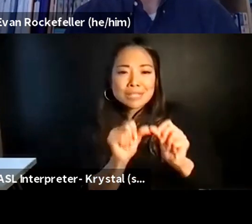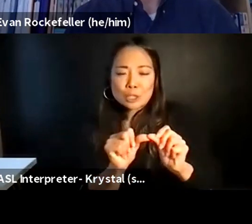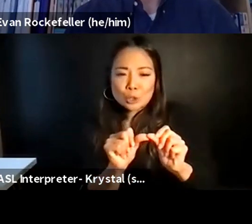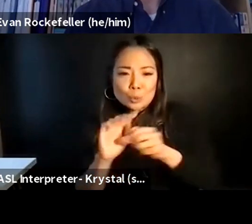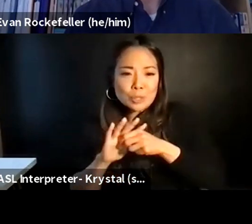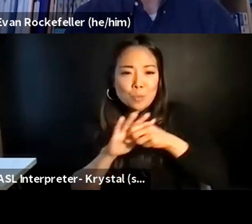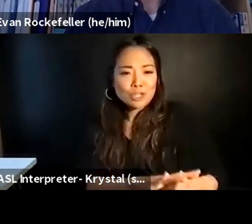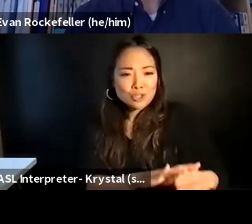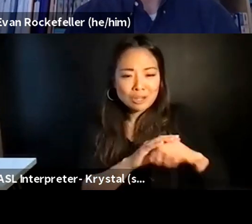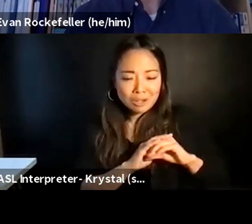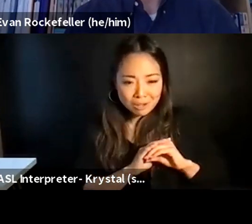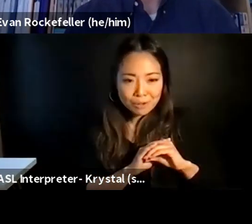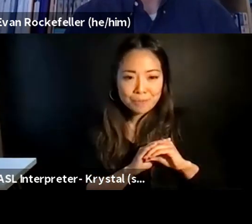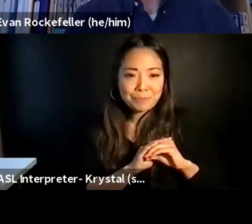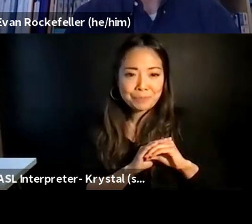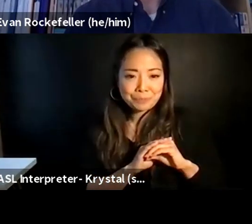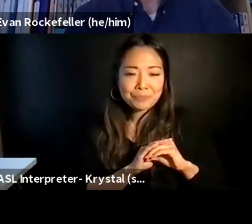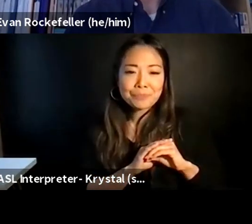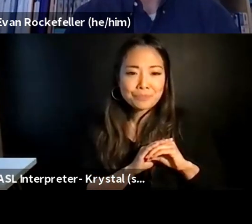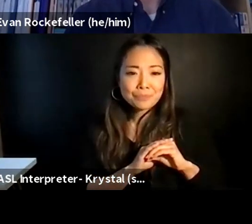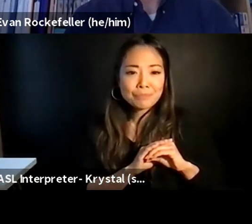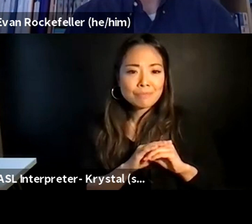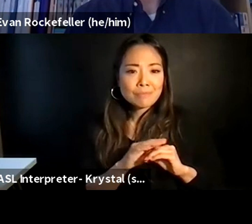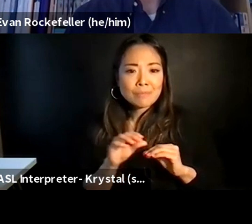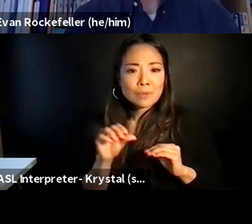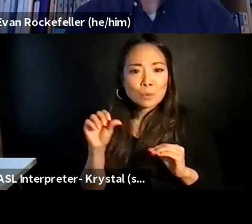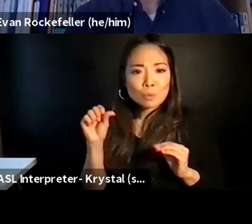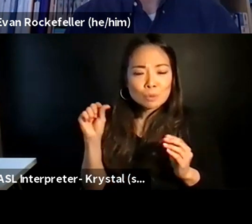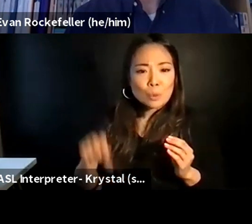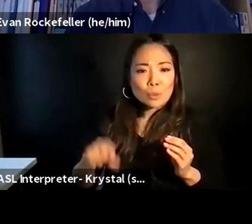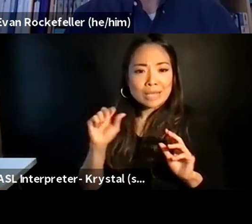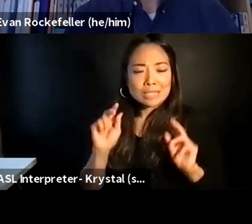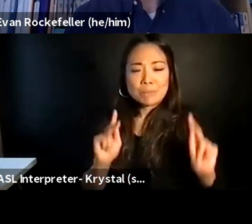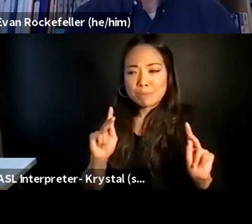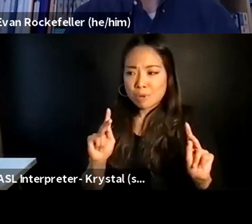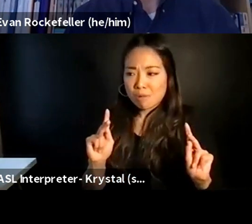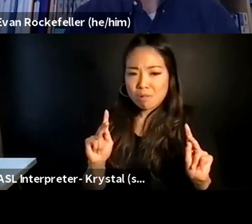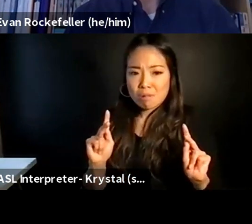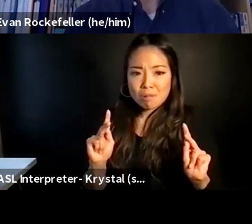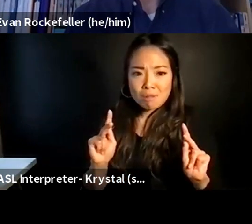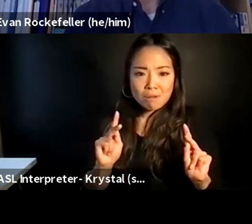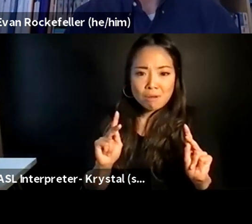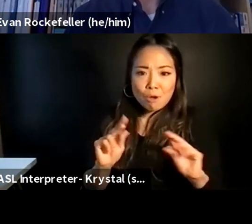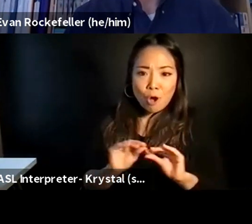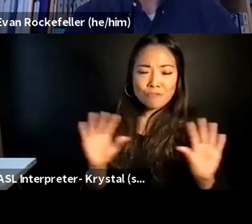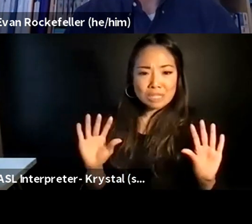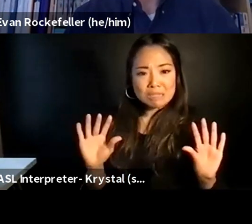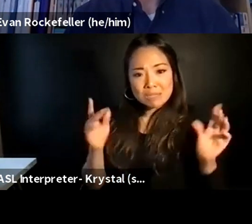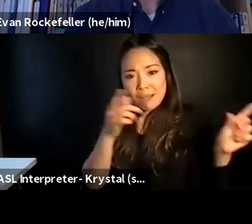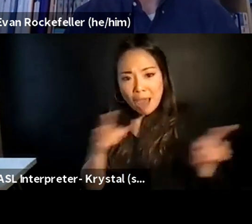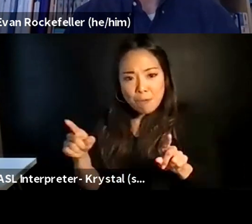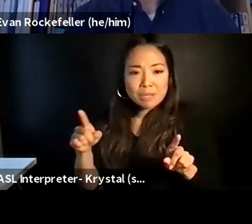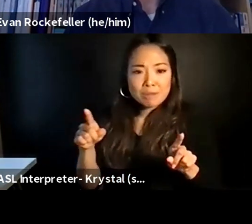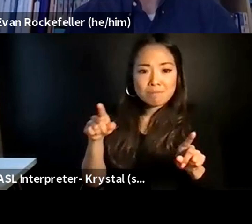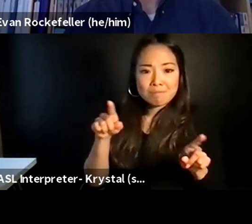yeah, it's definitely the macro scale of like, yeah, people obviously get murdered and killed for being part of our community, but then there's these internal